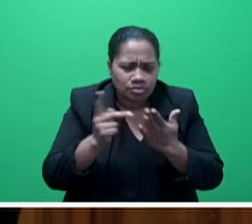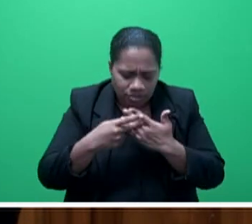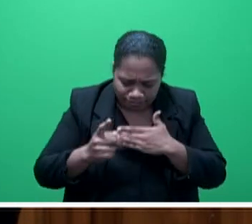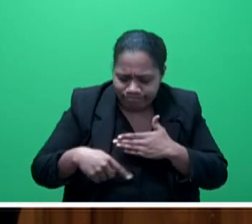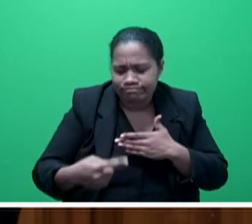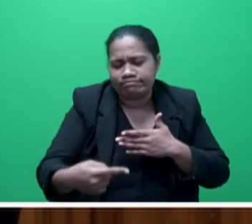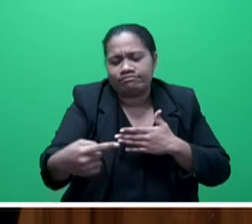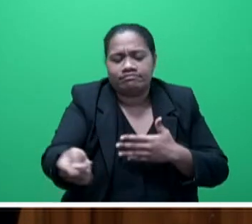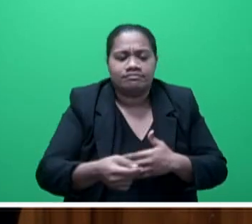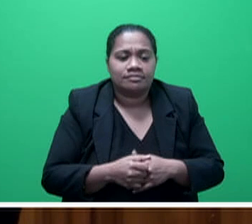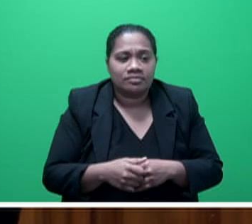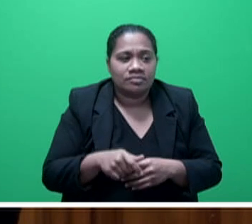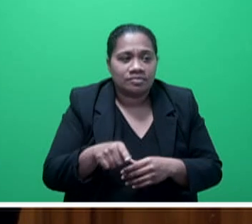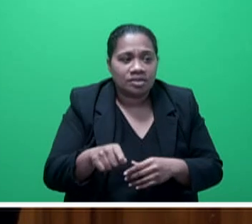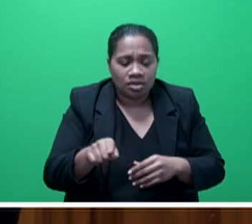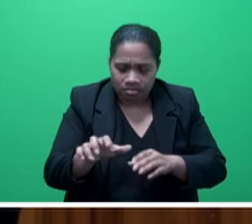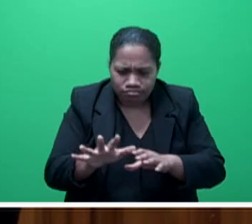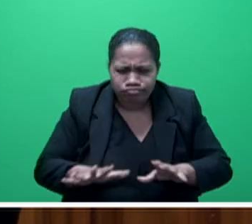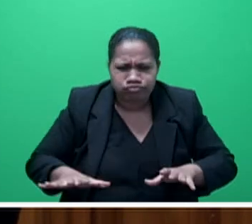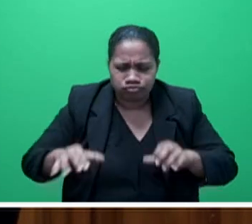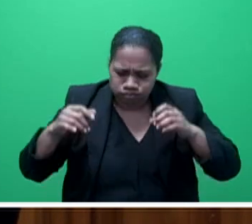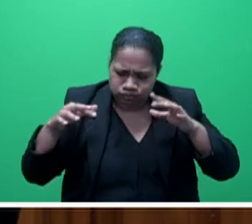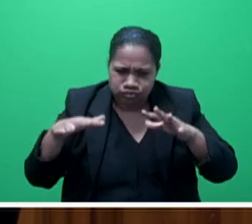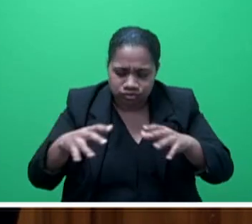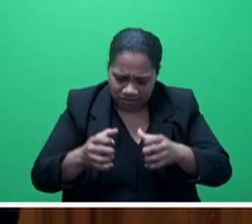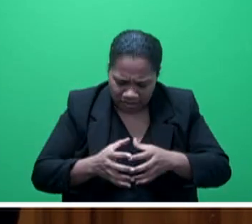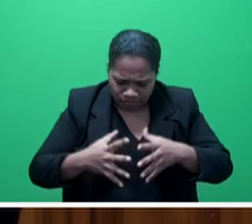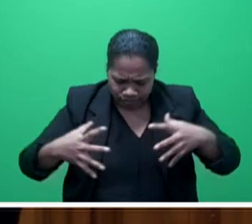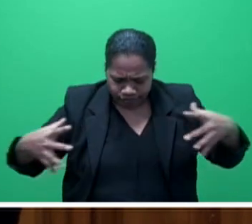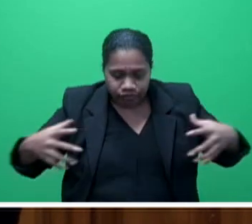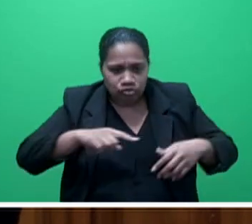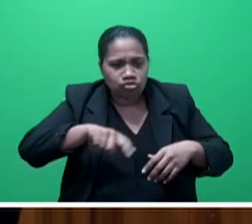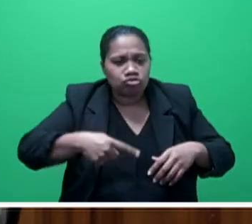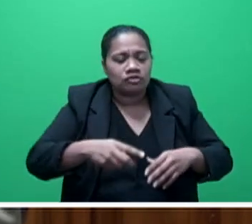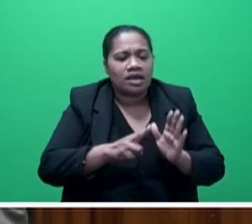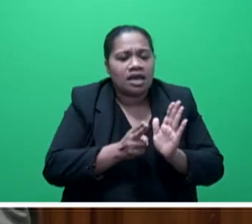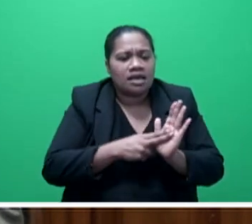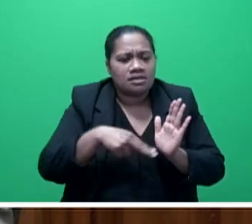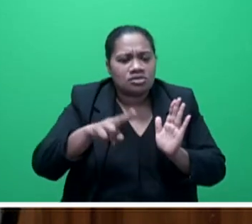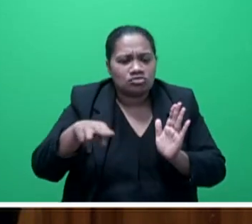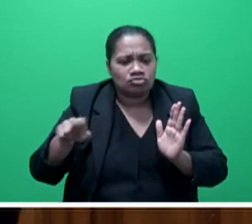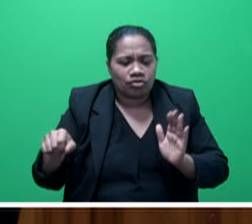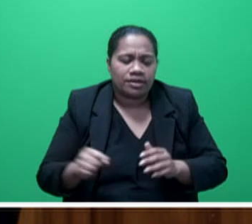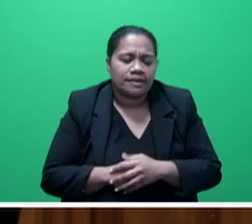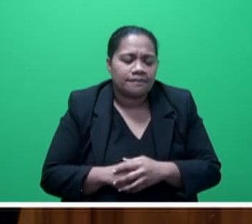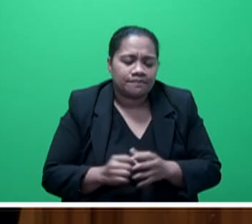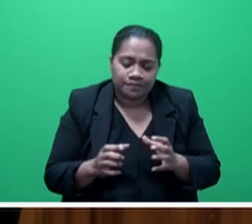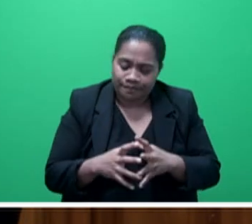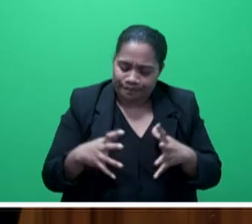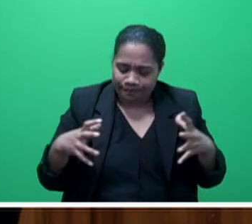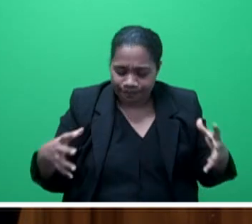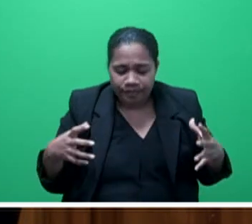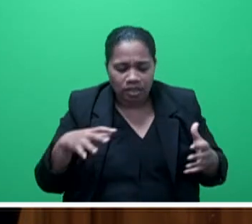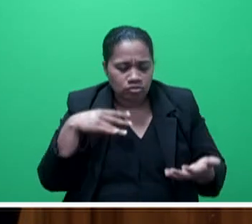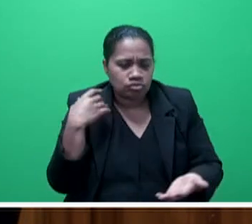the water supply to the densely populated and fast-growing Suva-Nosori region. To ensure continuous water supply, WEF has embarked on